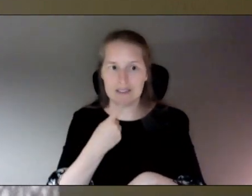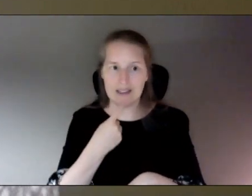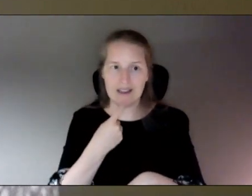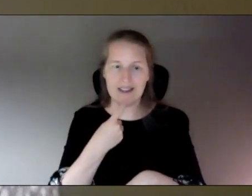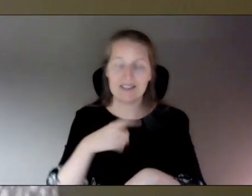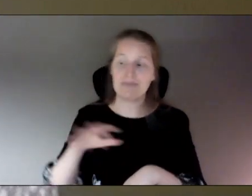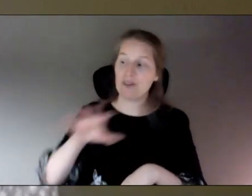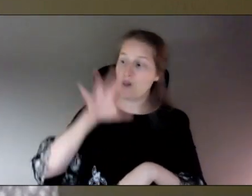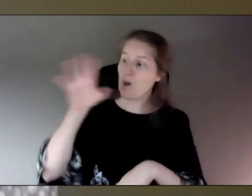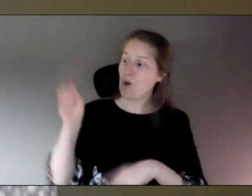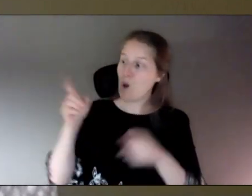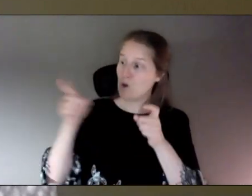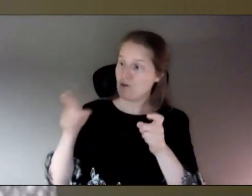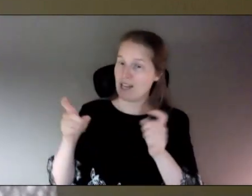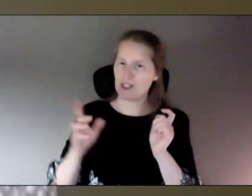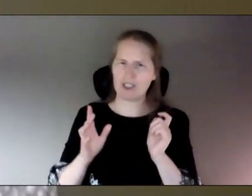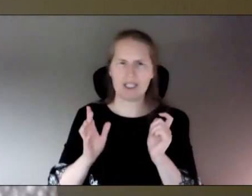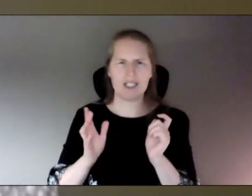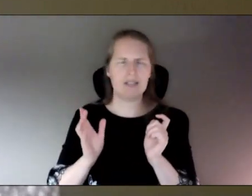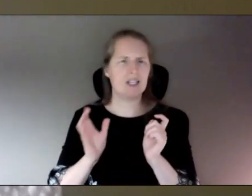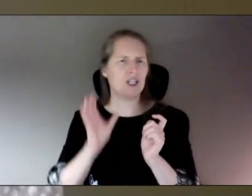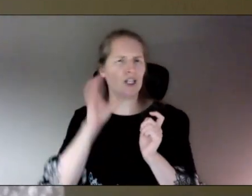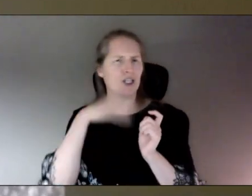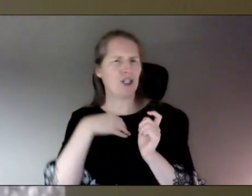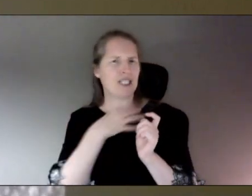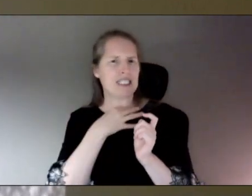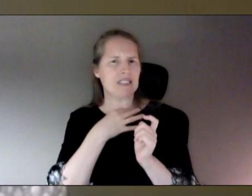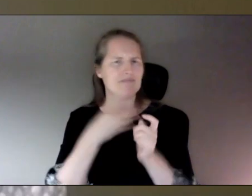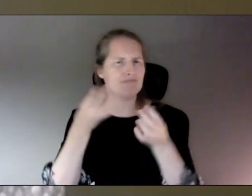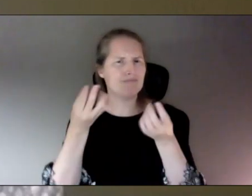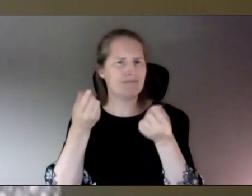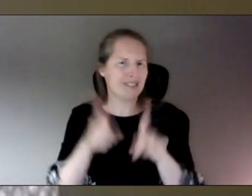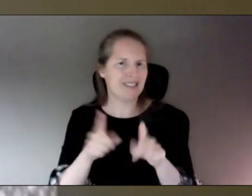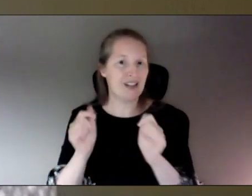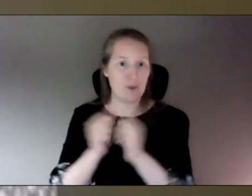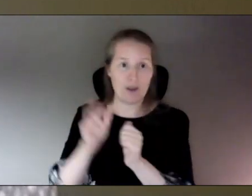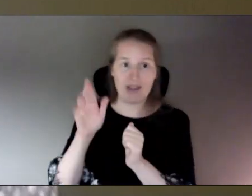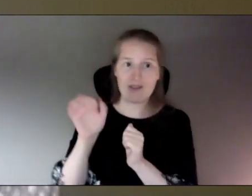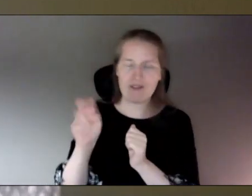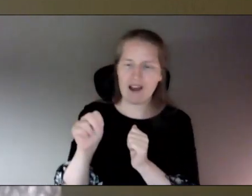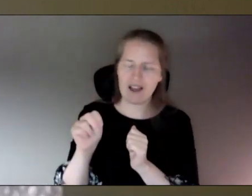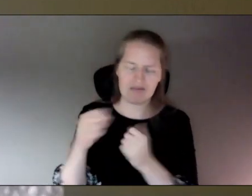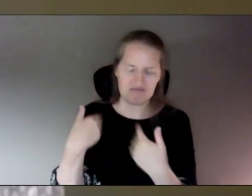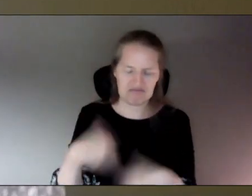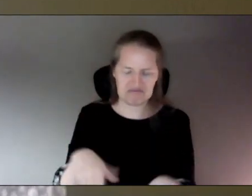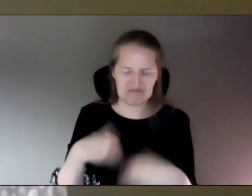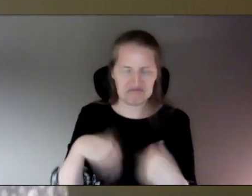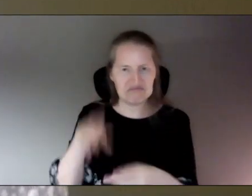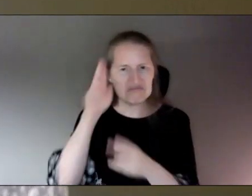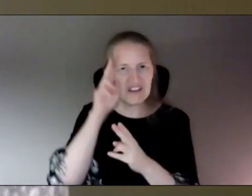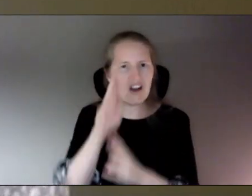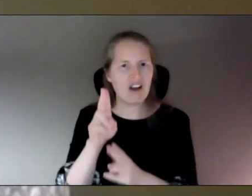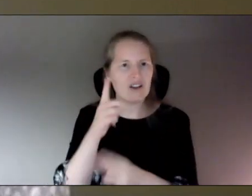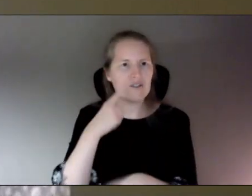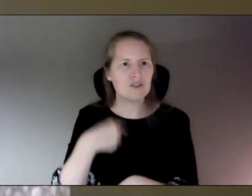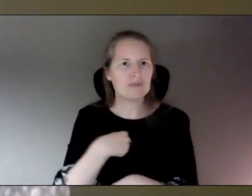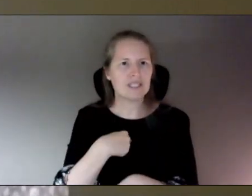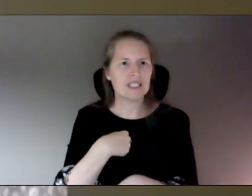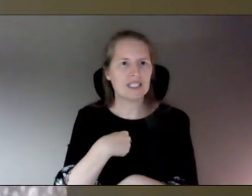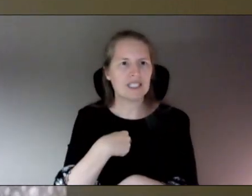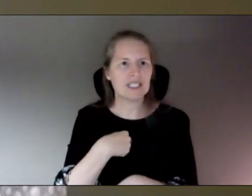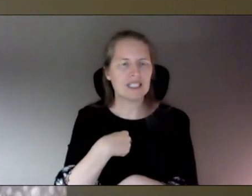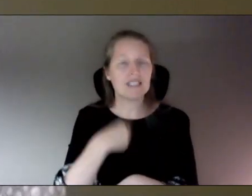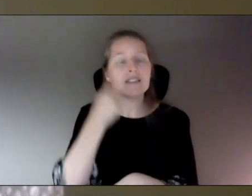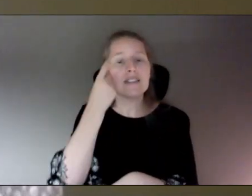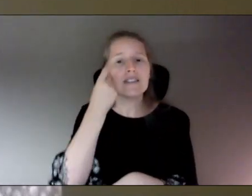co-directing Curious Incident with Ryan was an absolute honor. It, of course, was